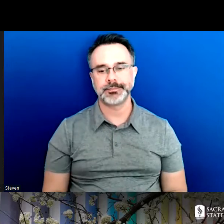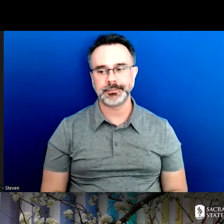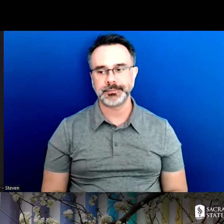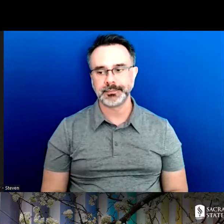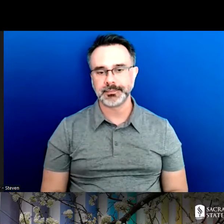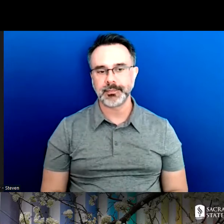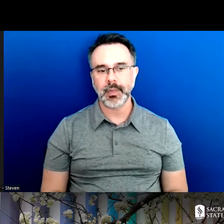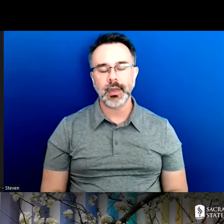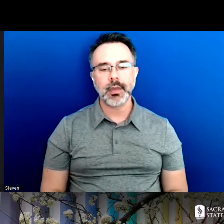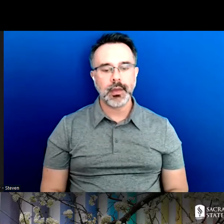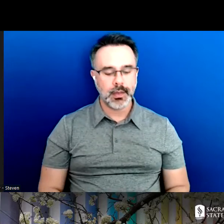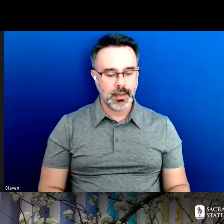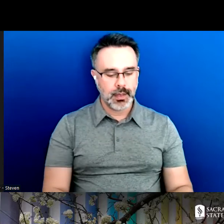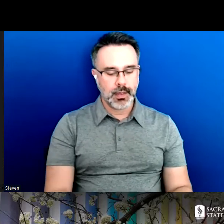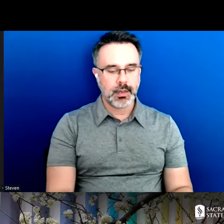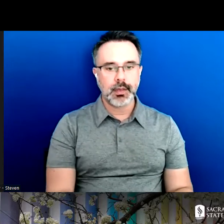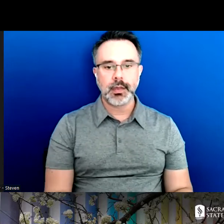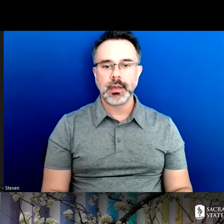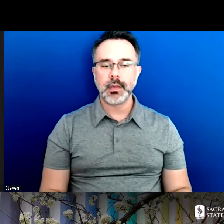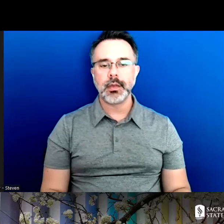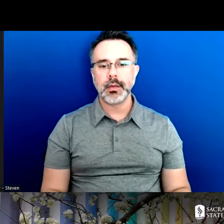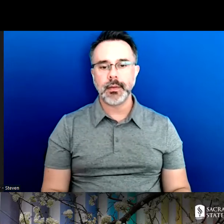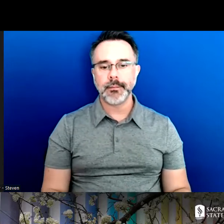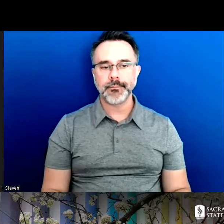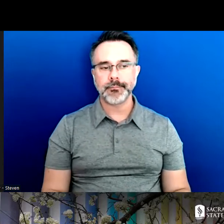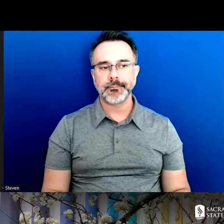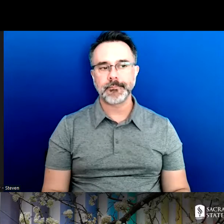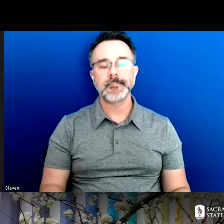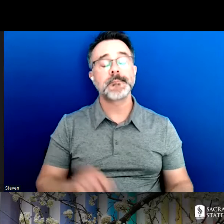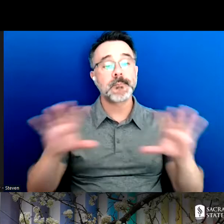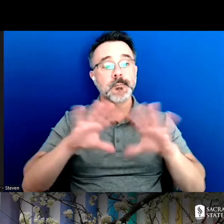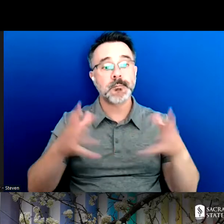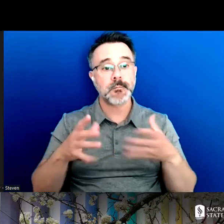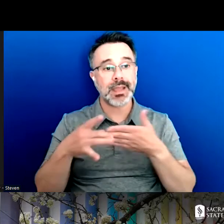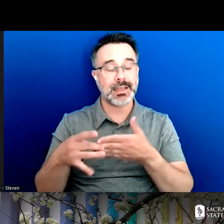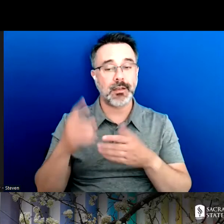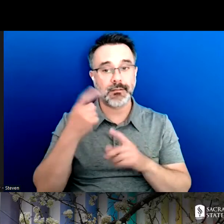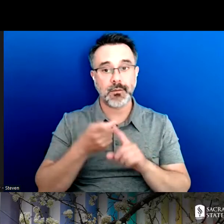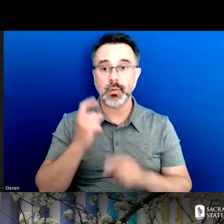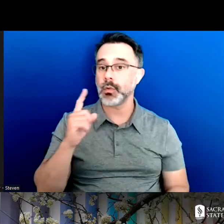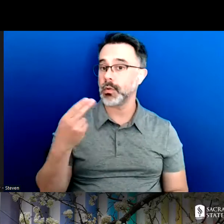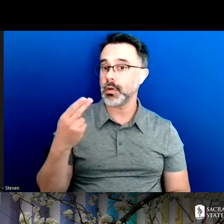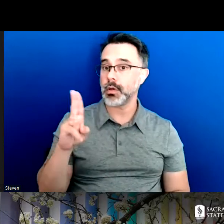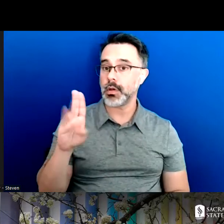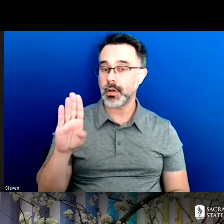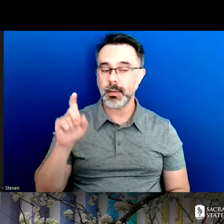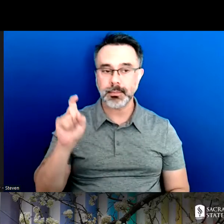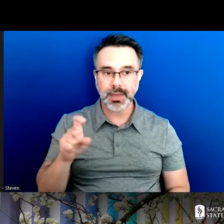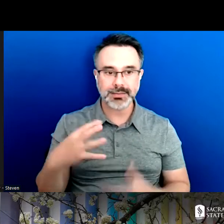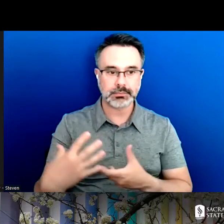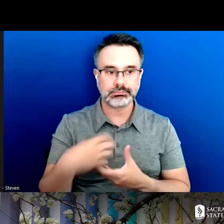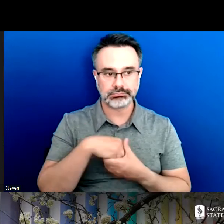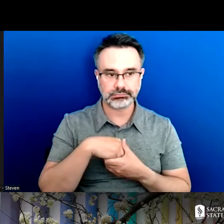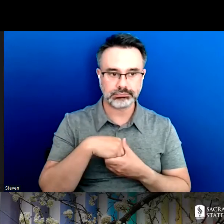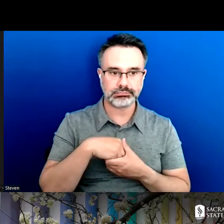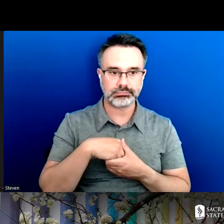The organizational leadership of the hub must include disabled individuals with lived experience, as well